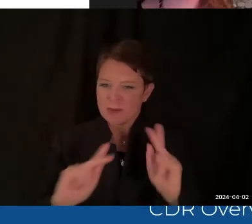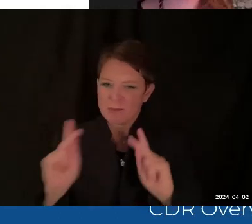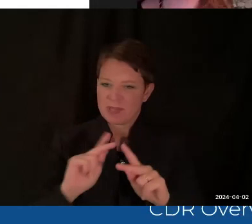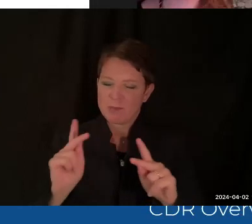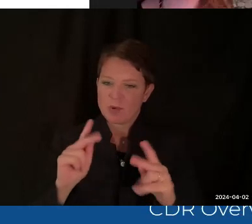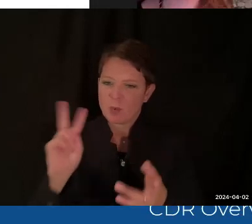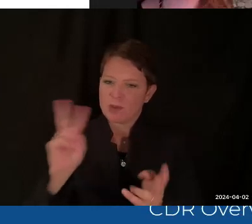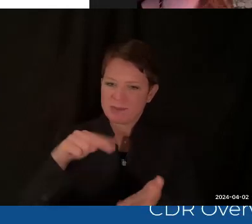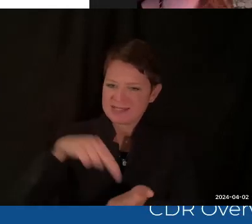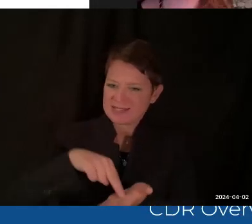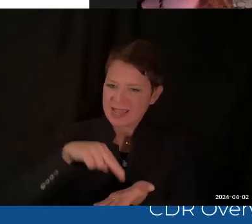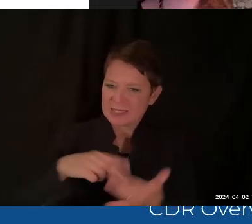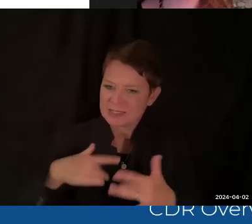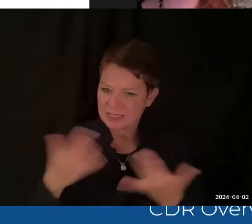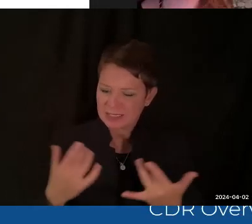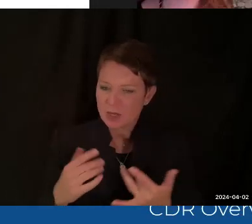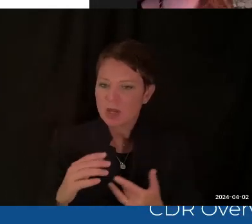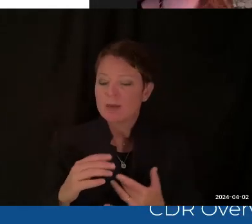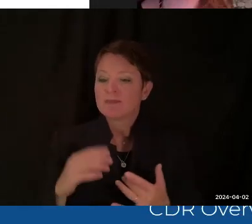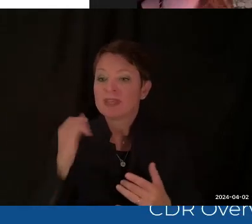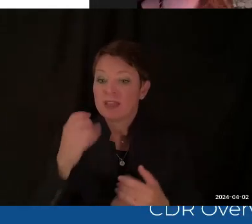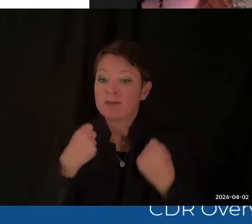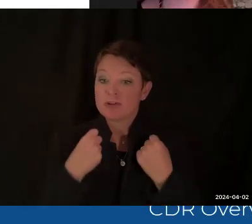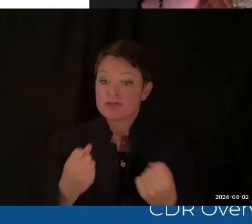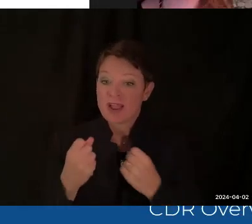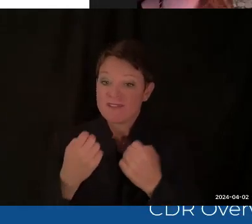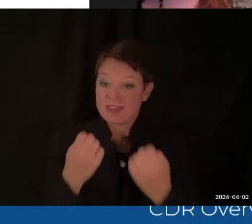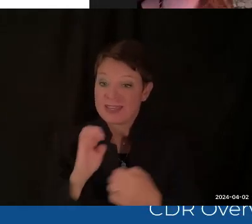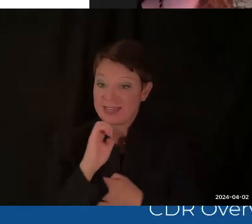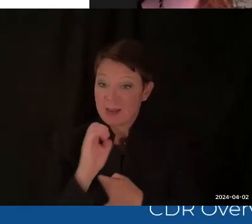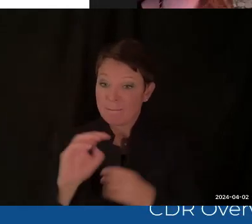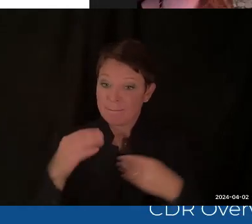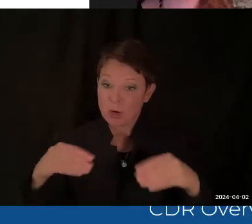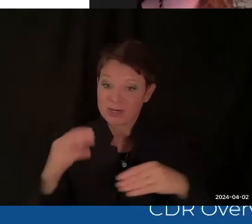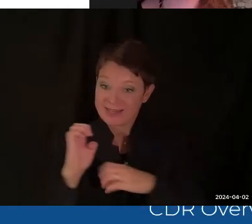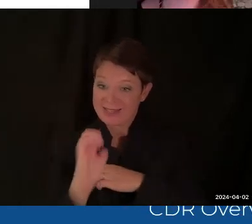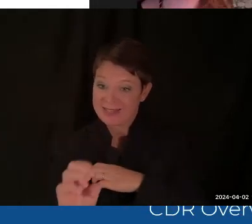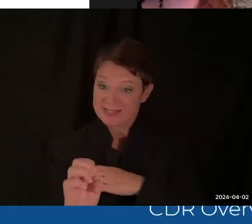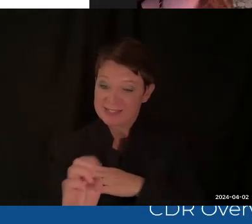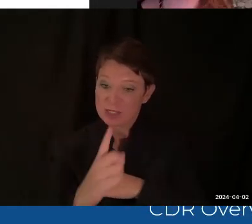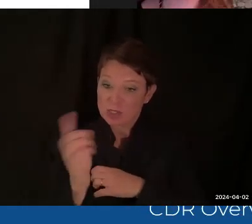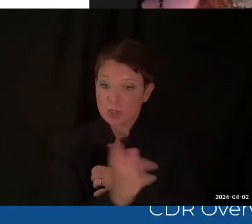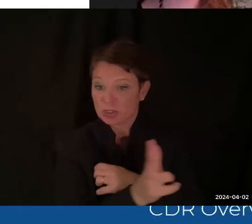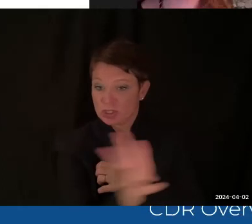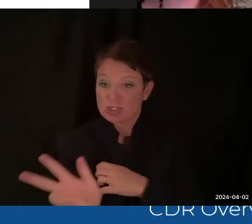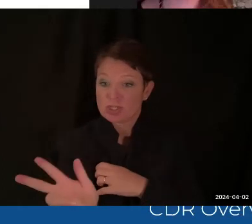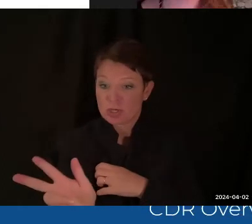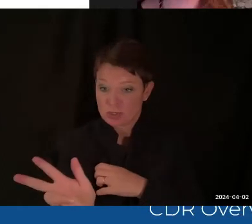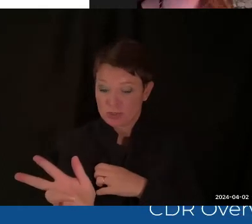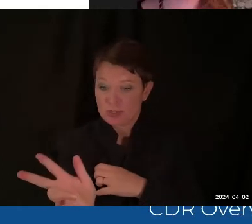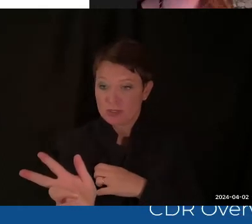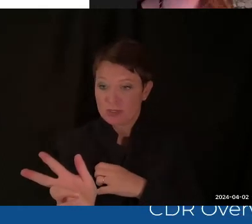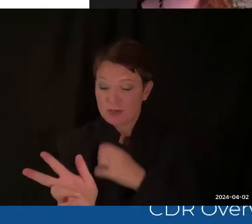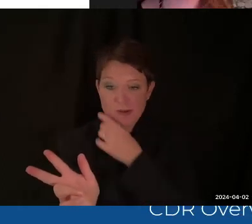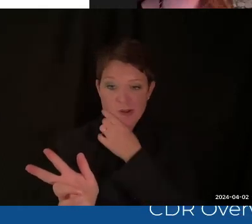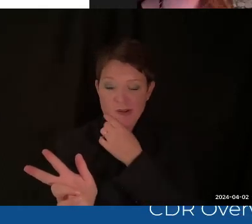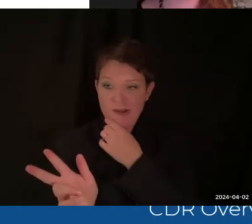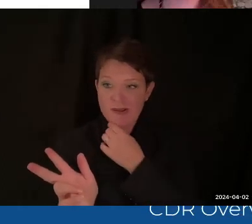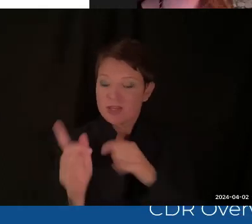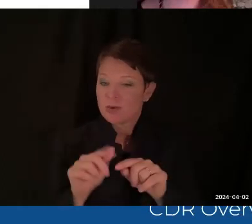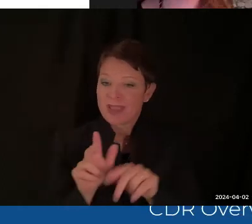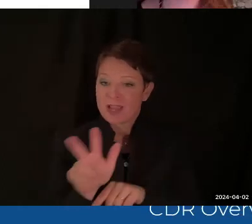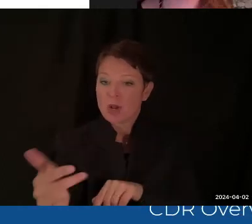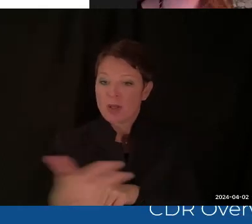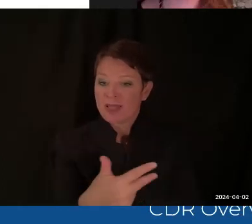be standing. If you're driving east on Market, you can only turn, you can't turn left